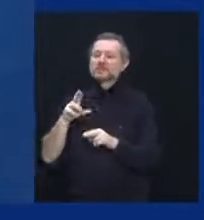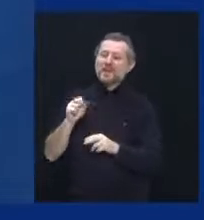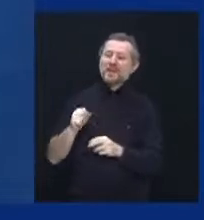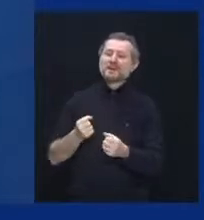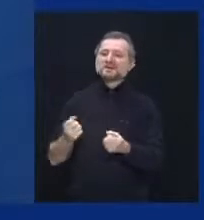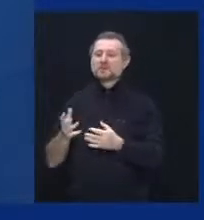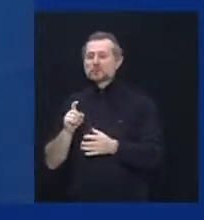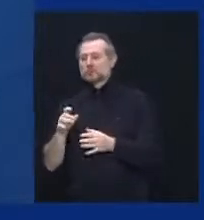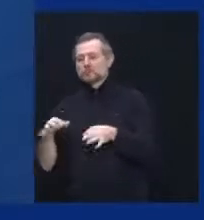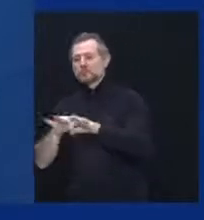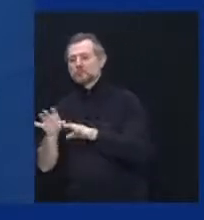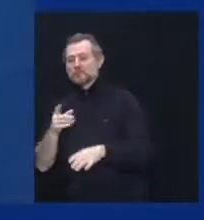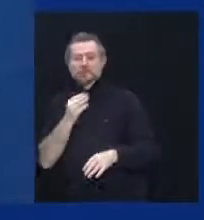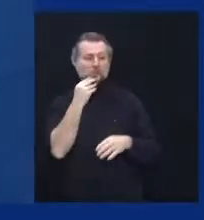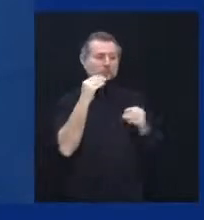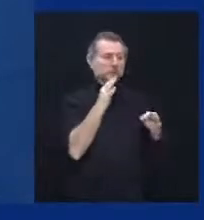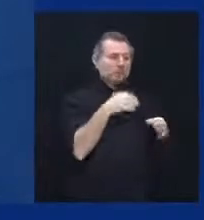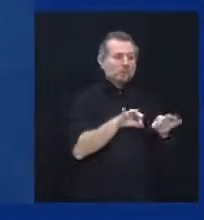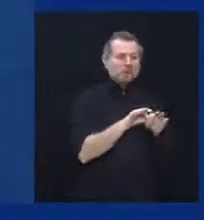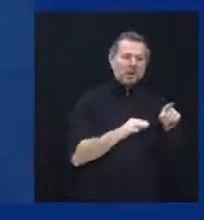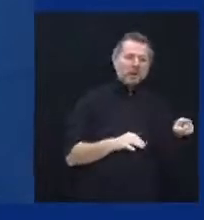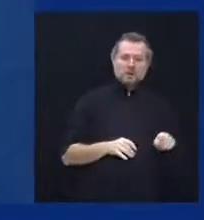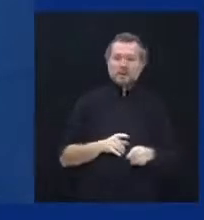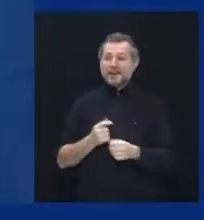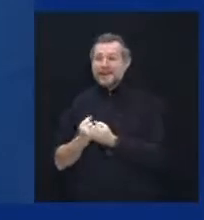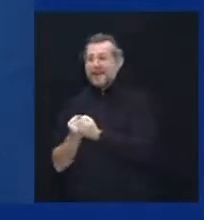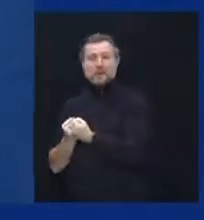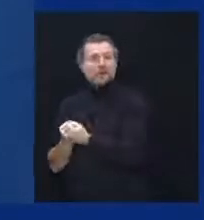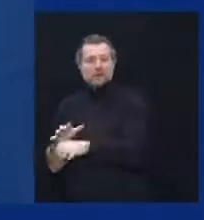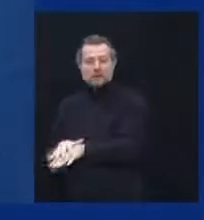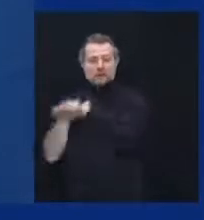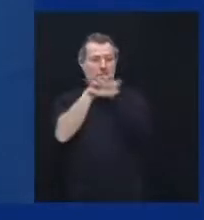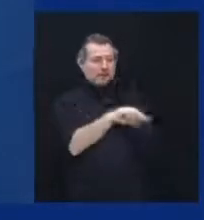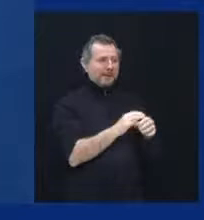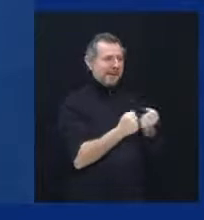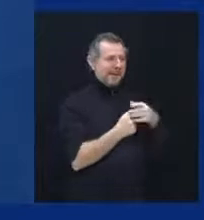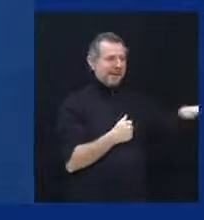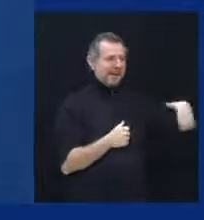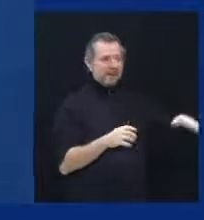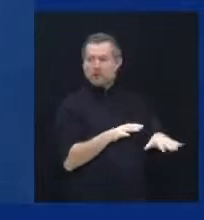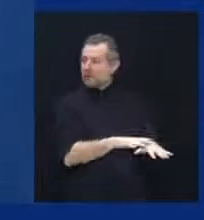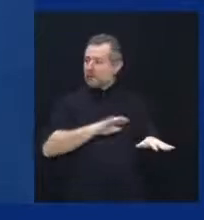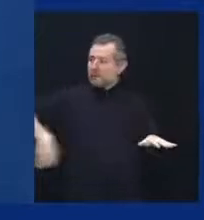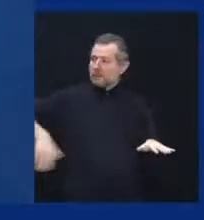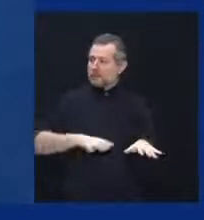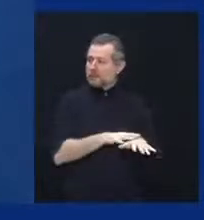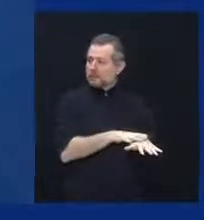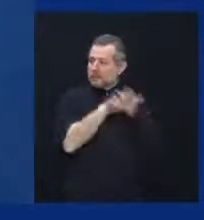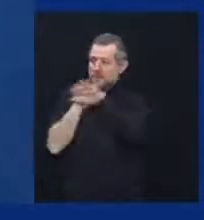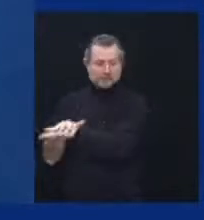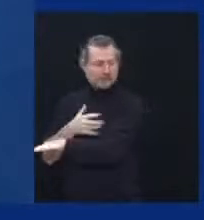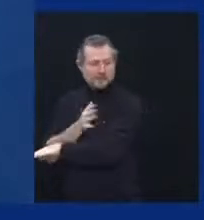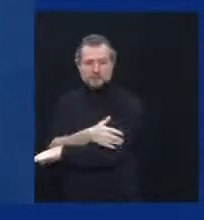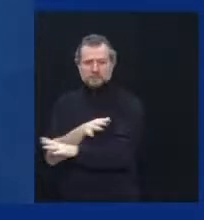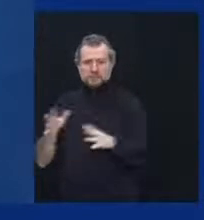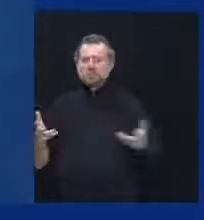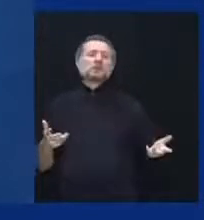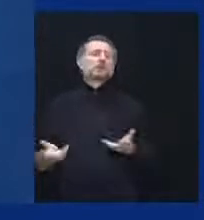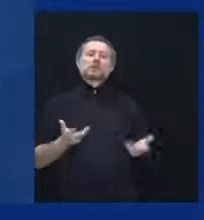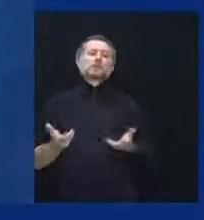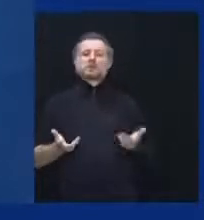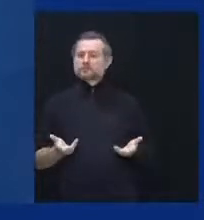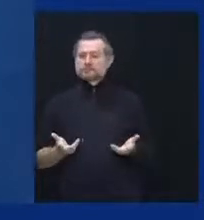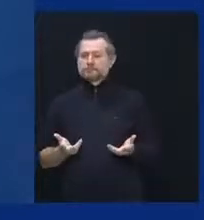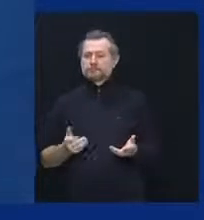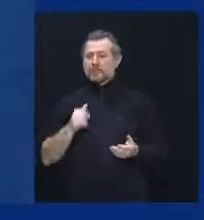grocery store workers should get more. Yes, I believe daycare workers should get more. Yes,